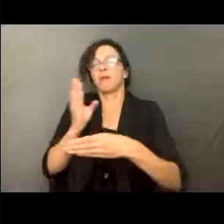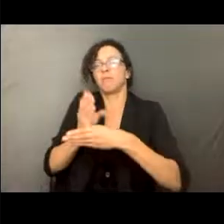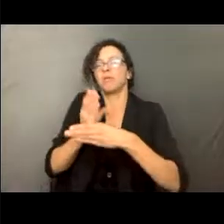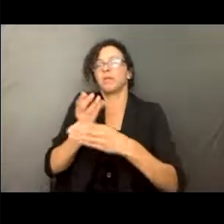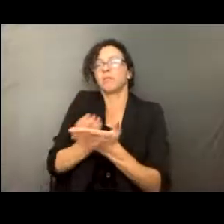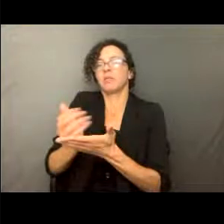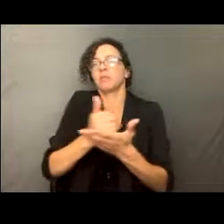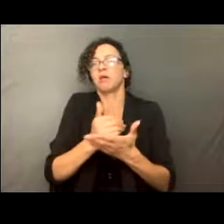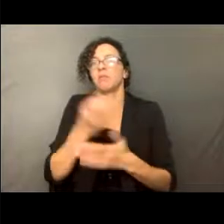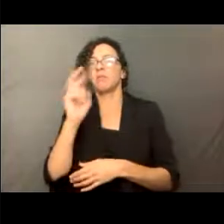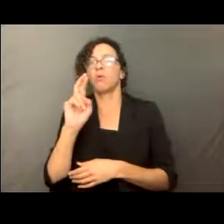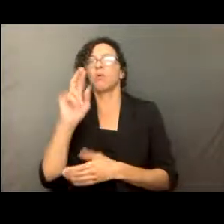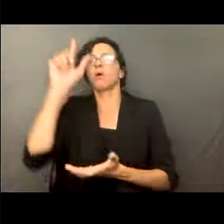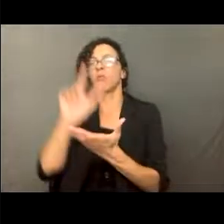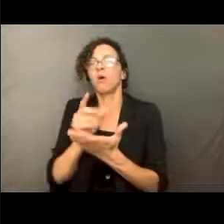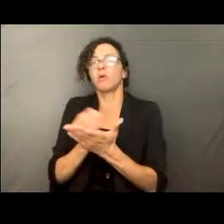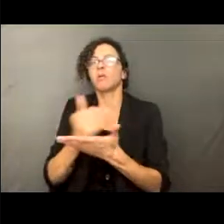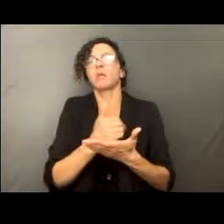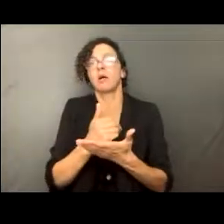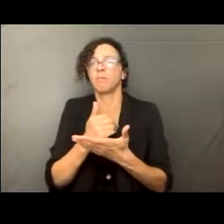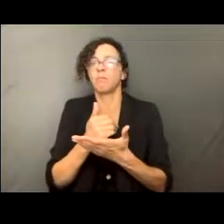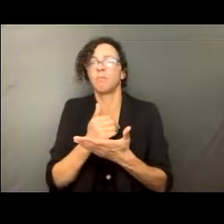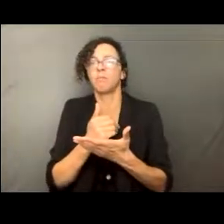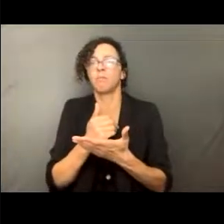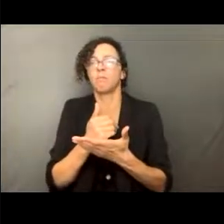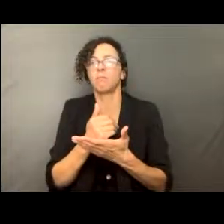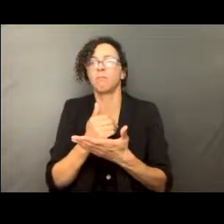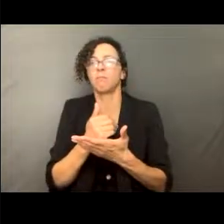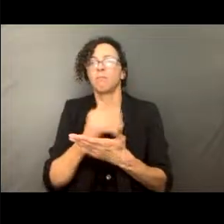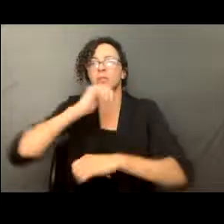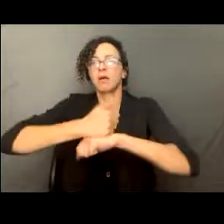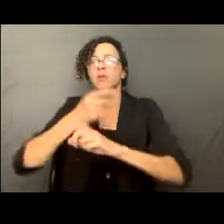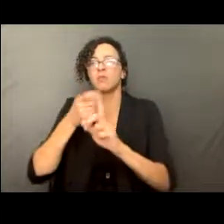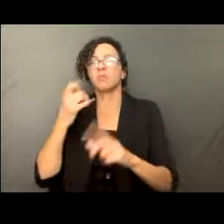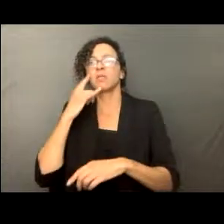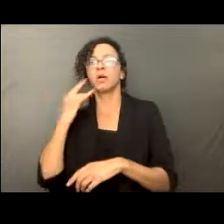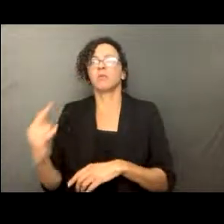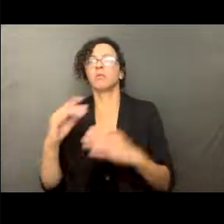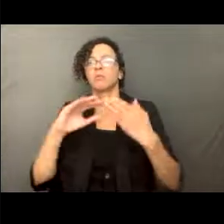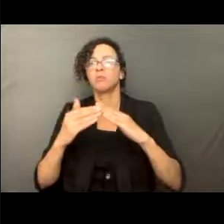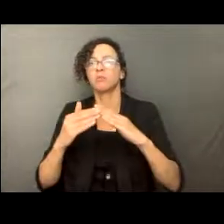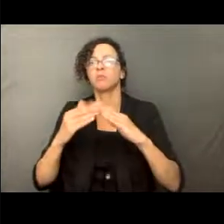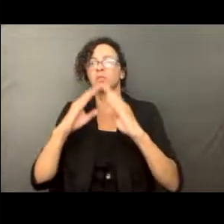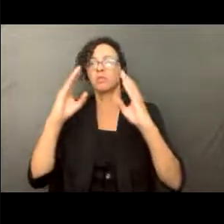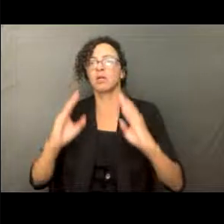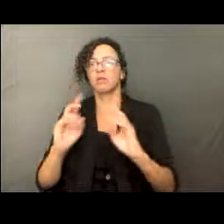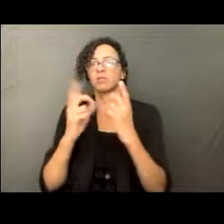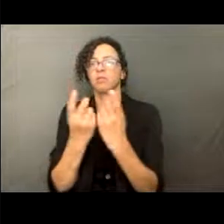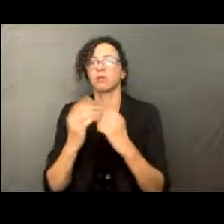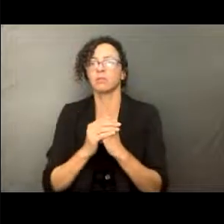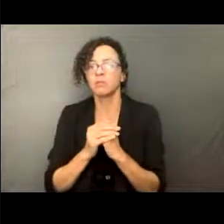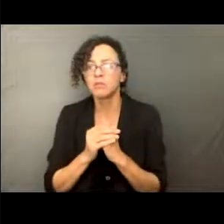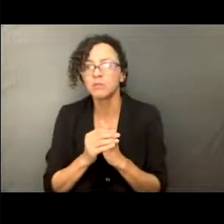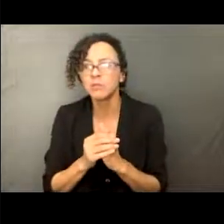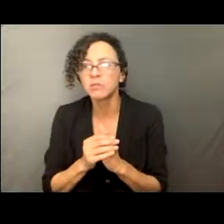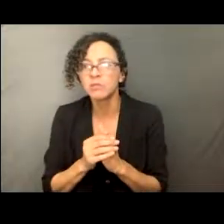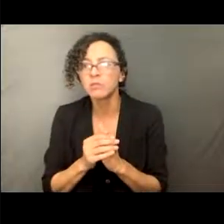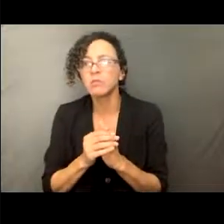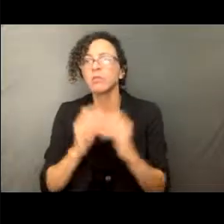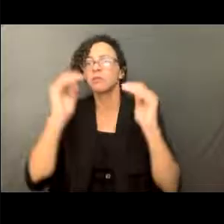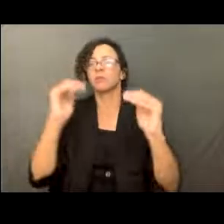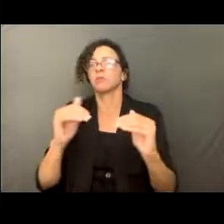limit established by the California Housing and Community Development Department. For race and ethnicity indicator, we are